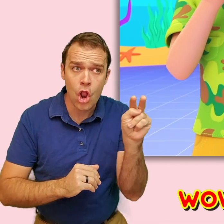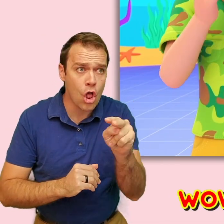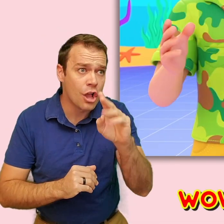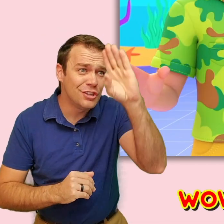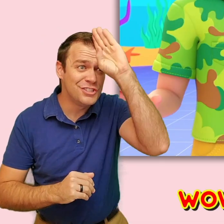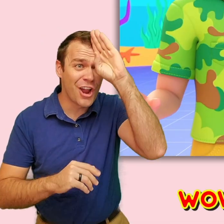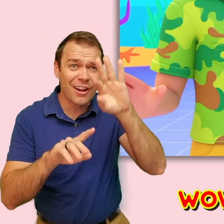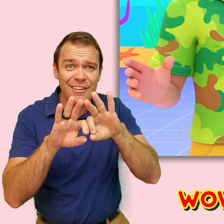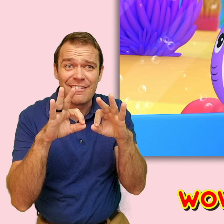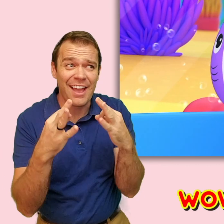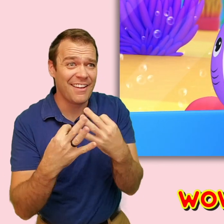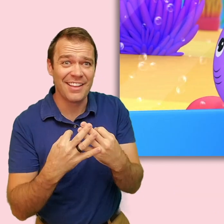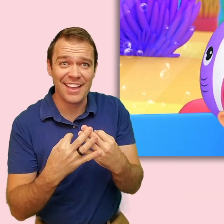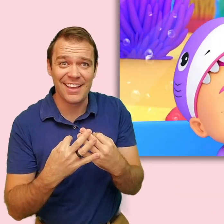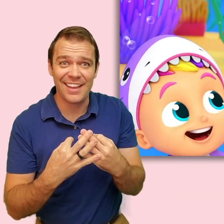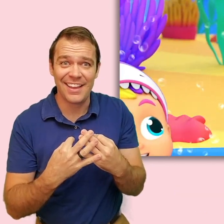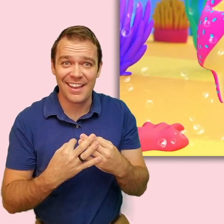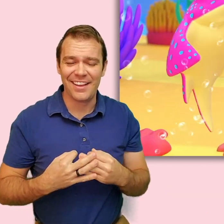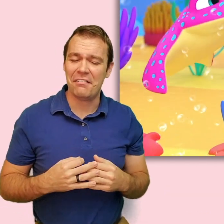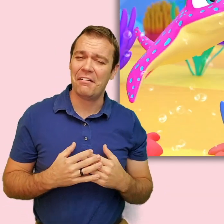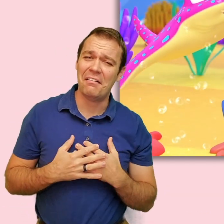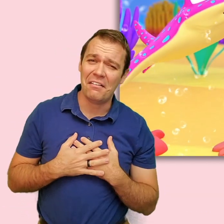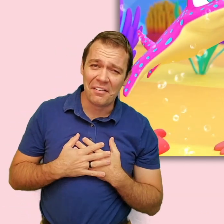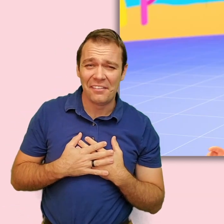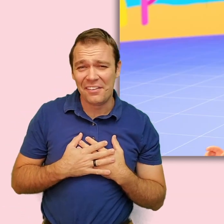Wow, look at that shark family!